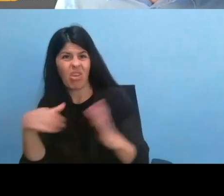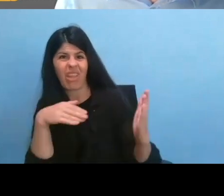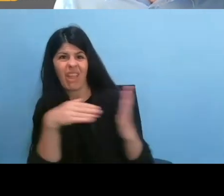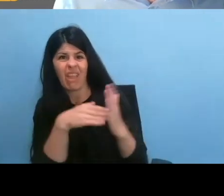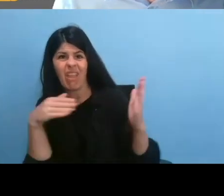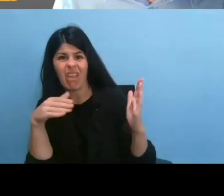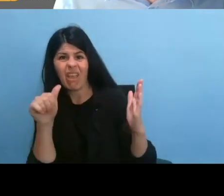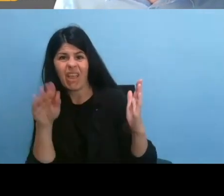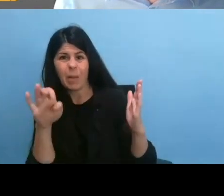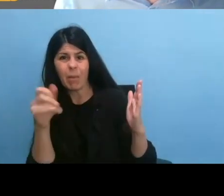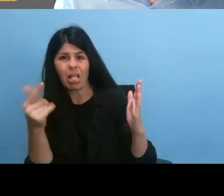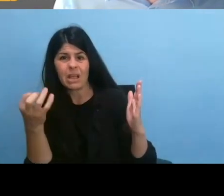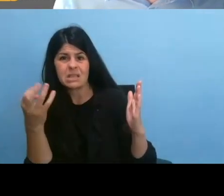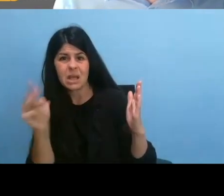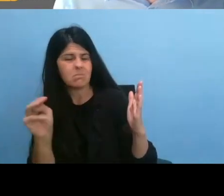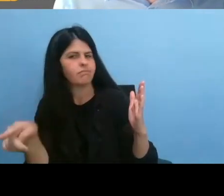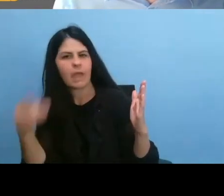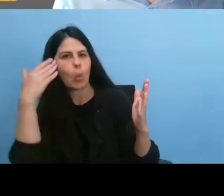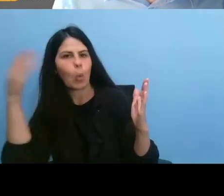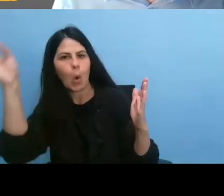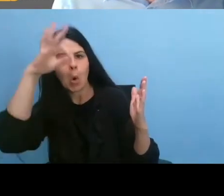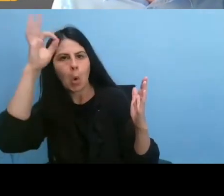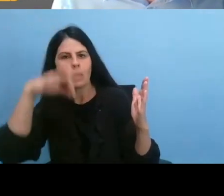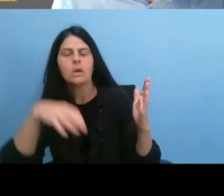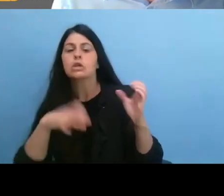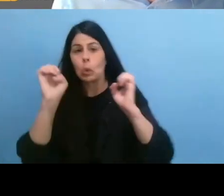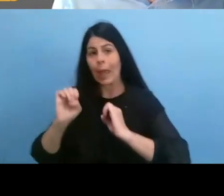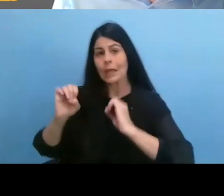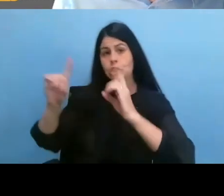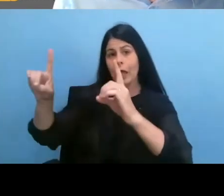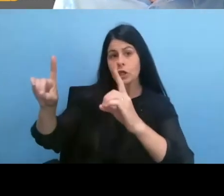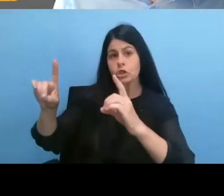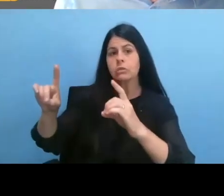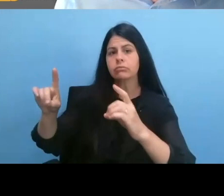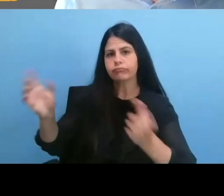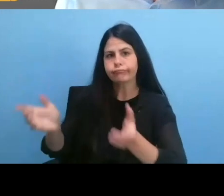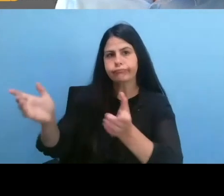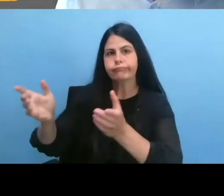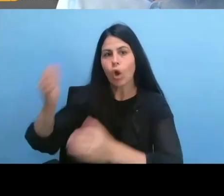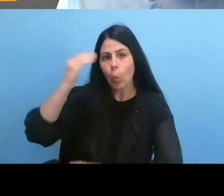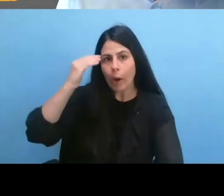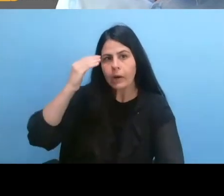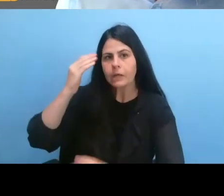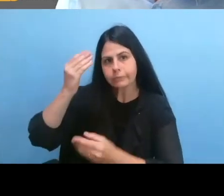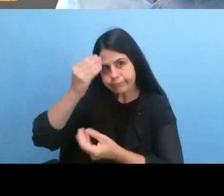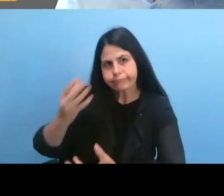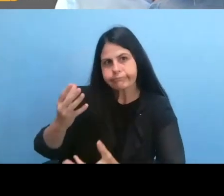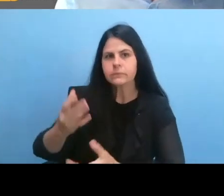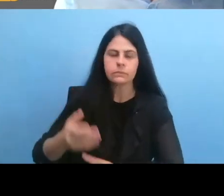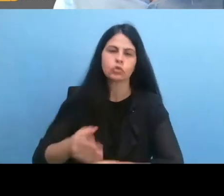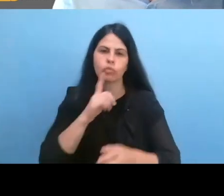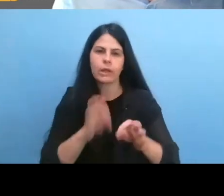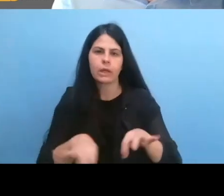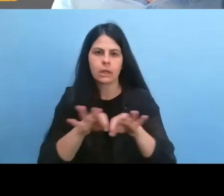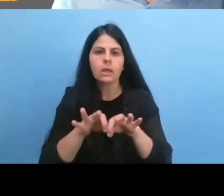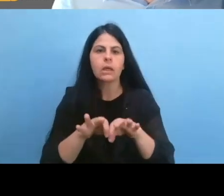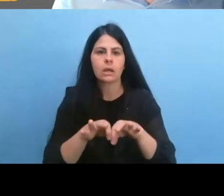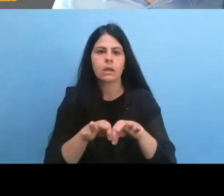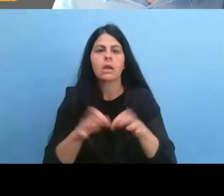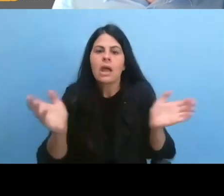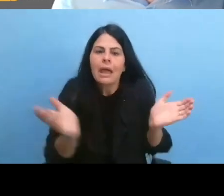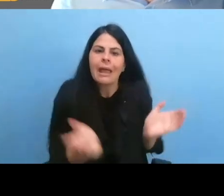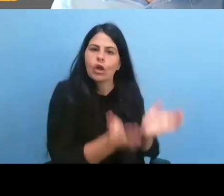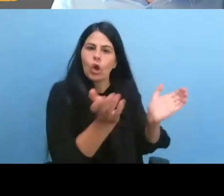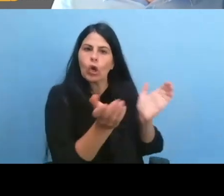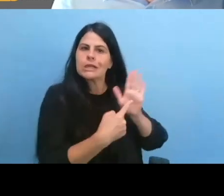ableism. Education and awareness is key. Encouraging disclosure from students, residents,